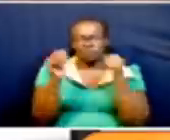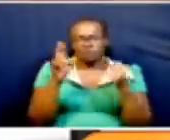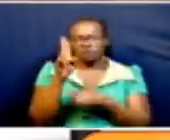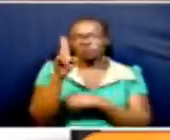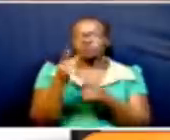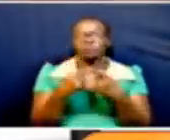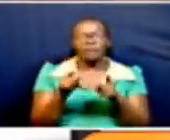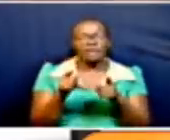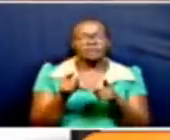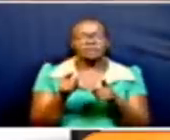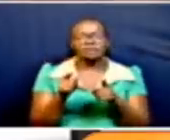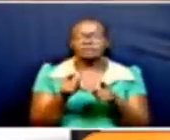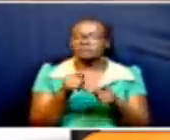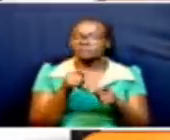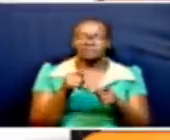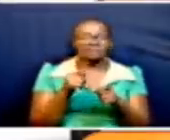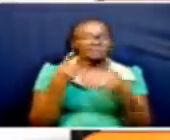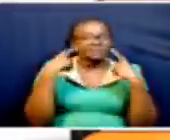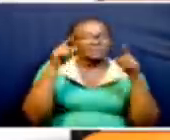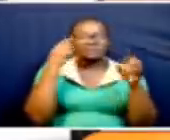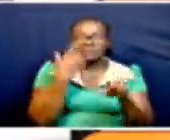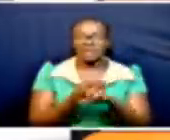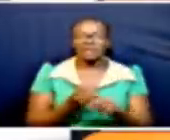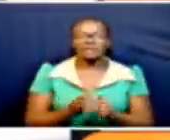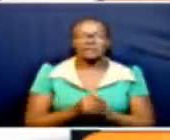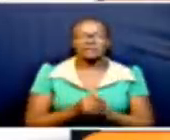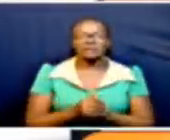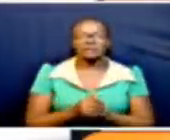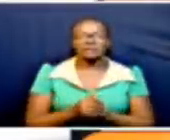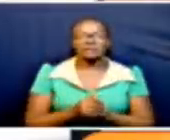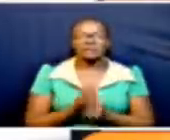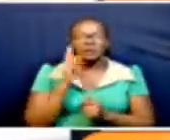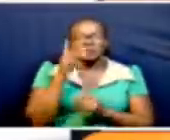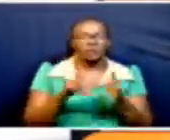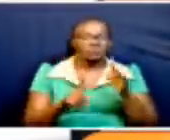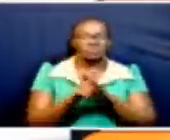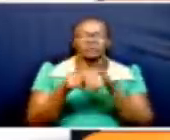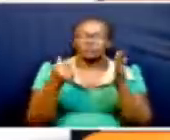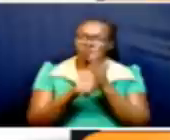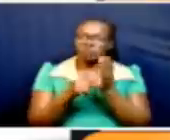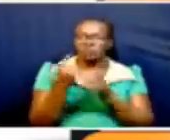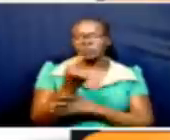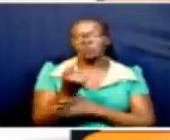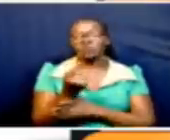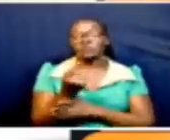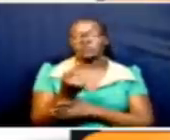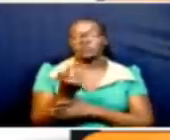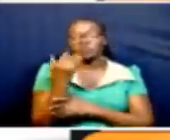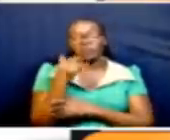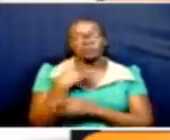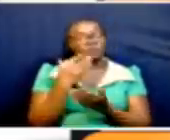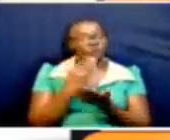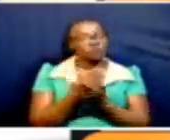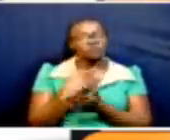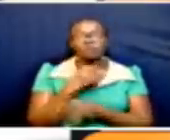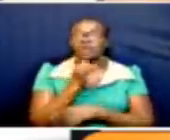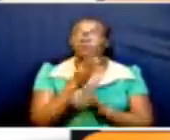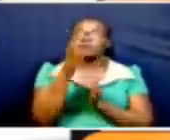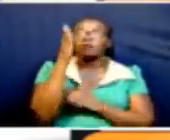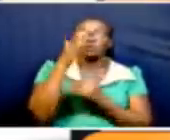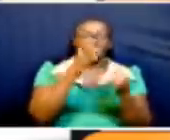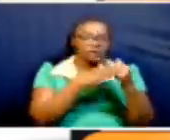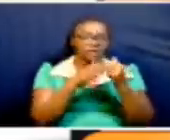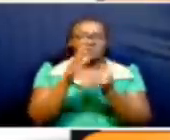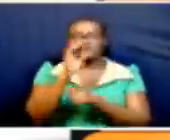saying it won't work. It will just bring chaos in this country because honestly I fear God.